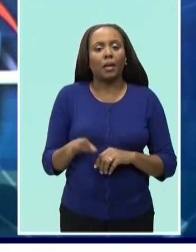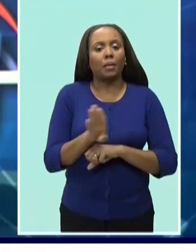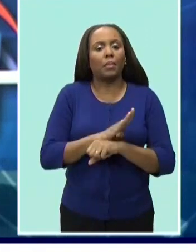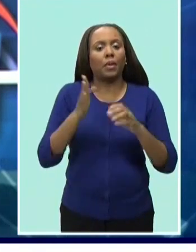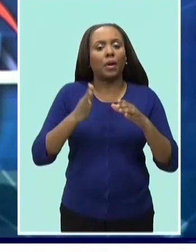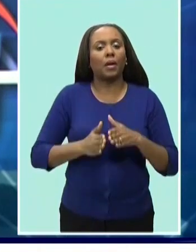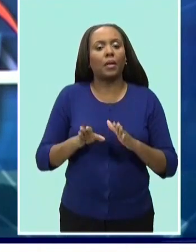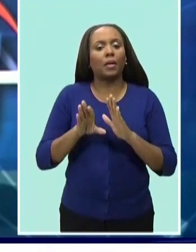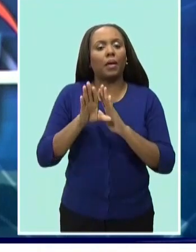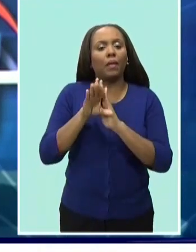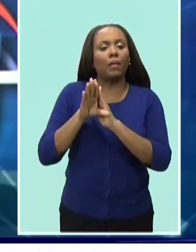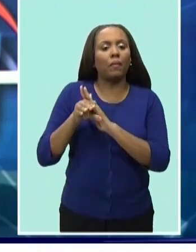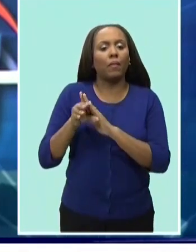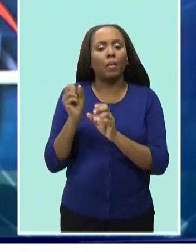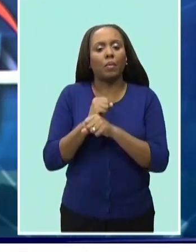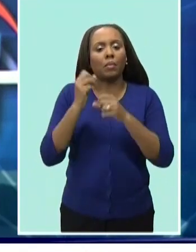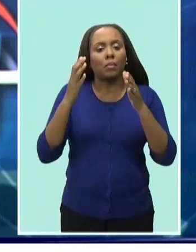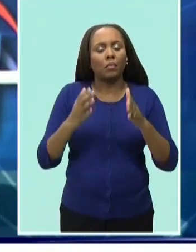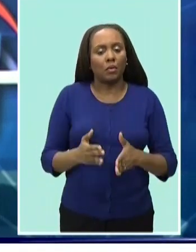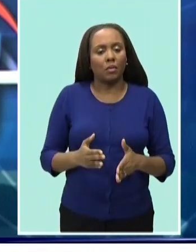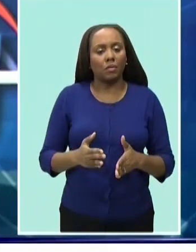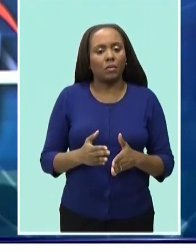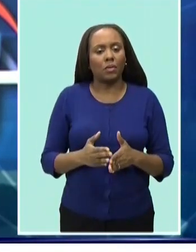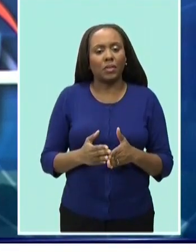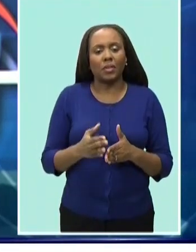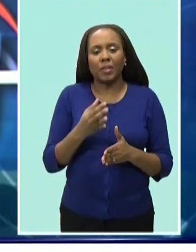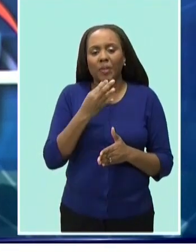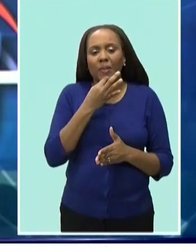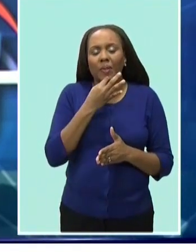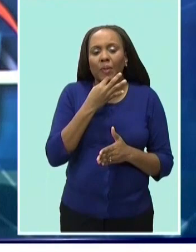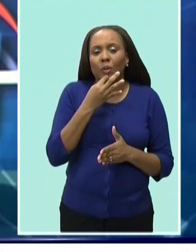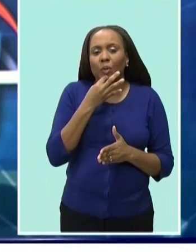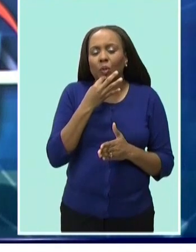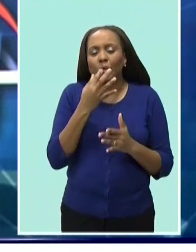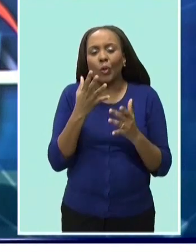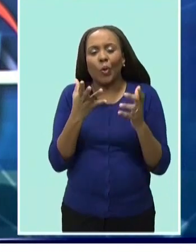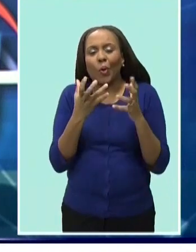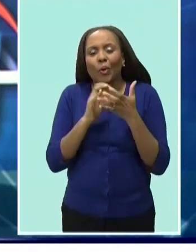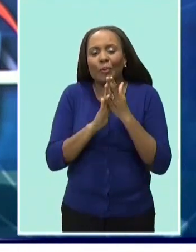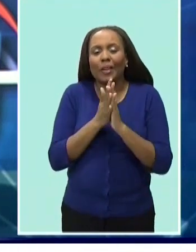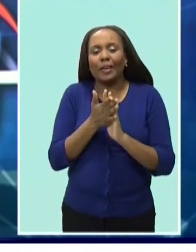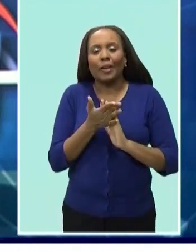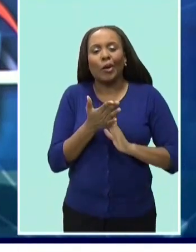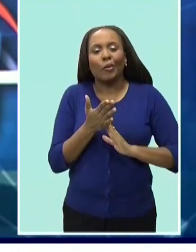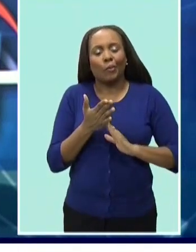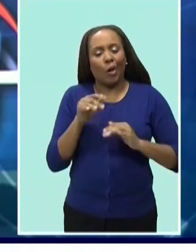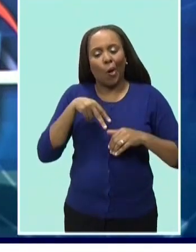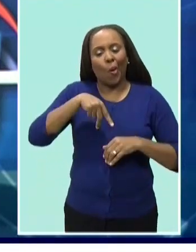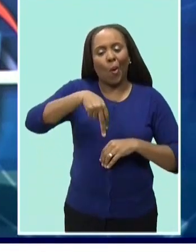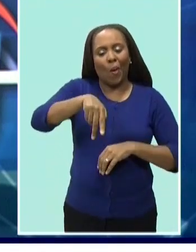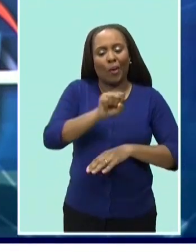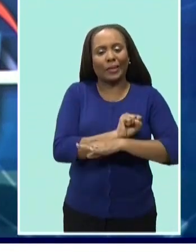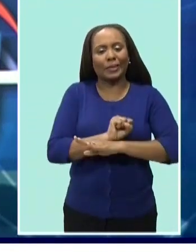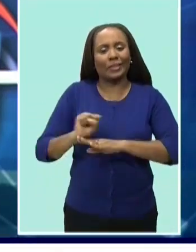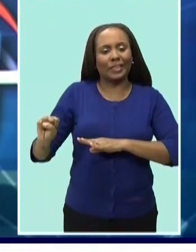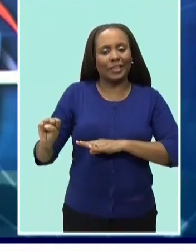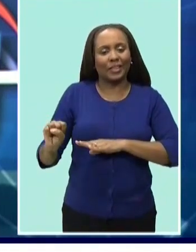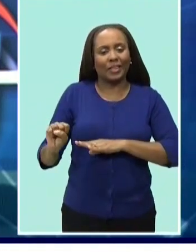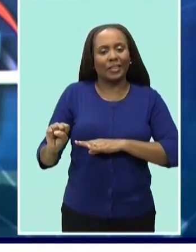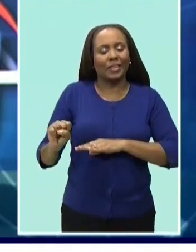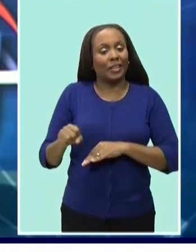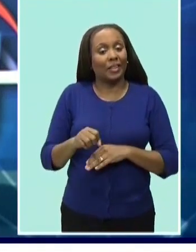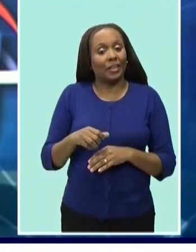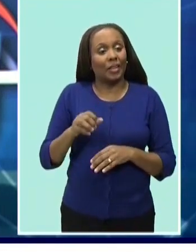is one step closer to fulfilling his dreams of being on the Oscar stage. And that's because his most recent film, The Trident, The Land We